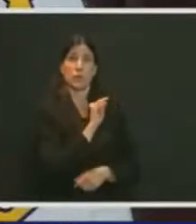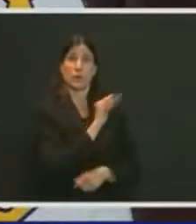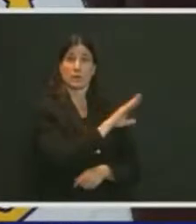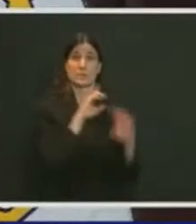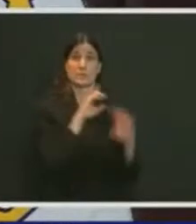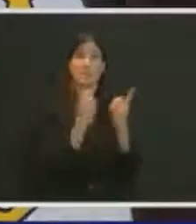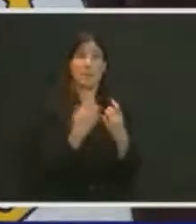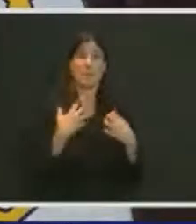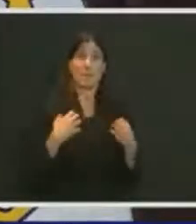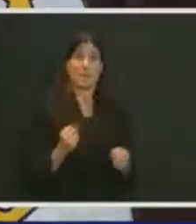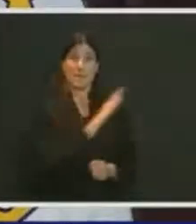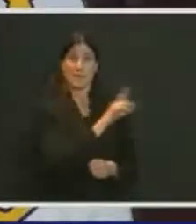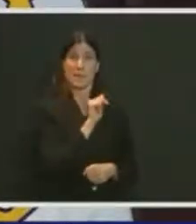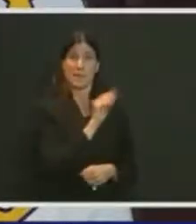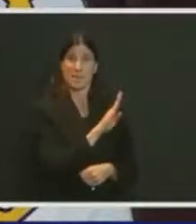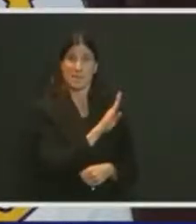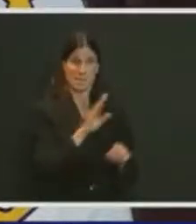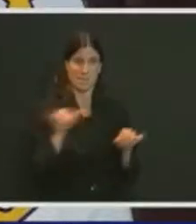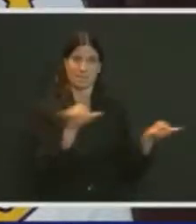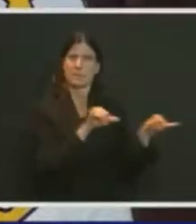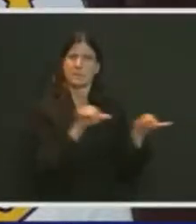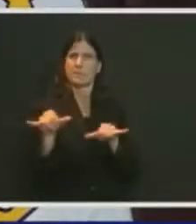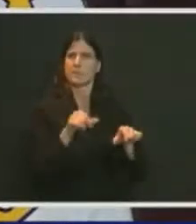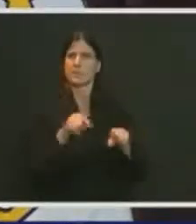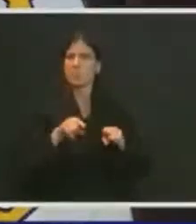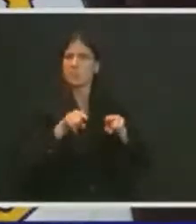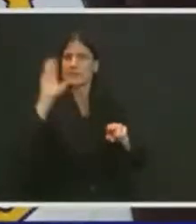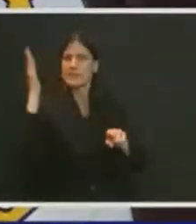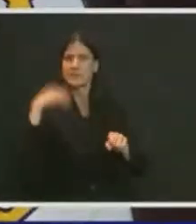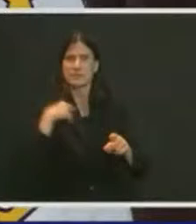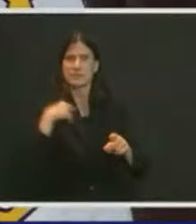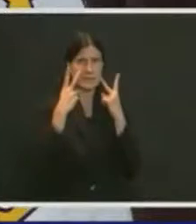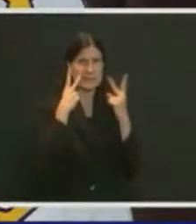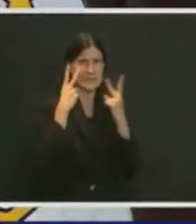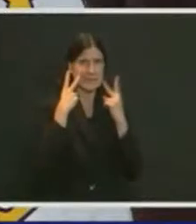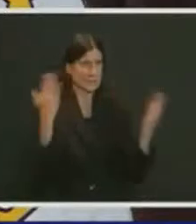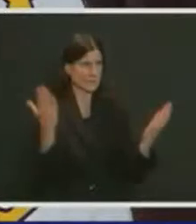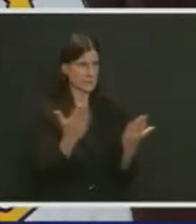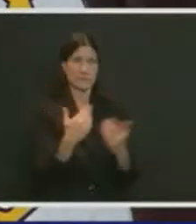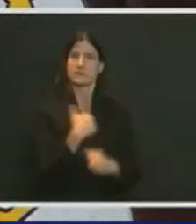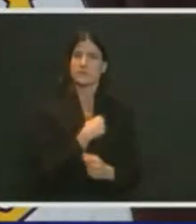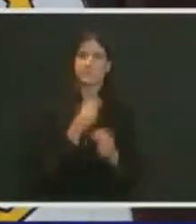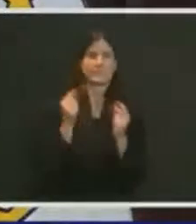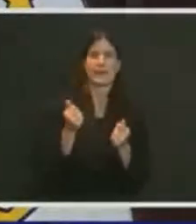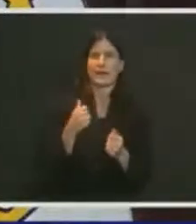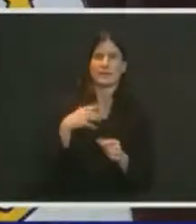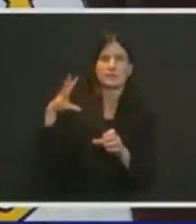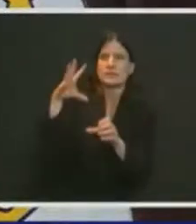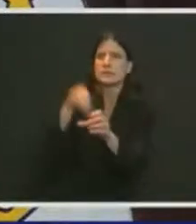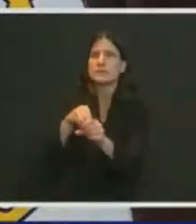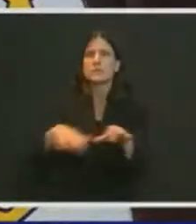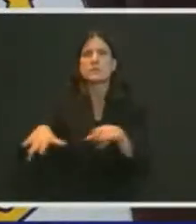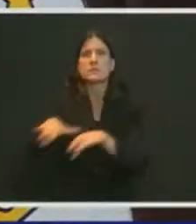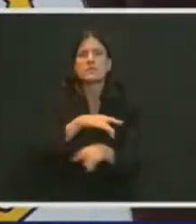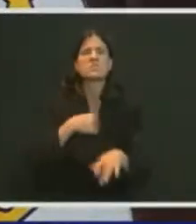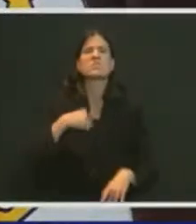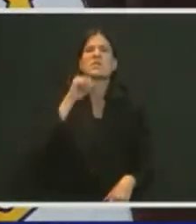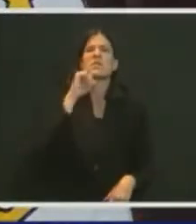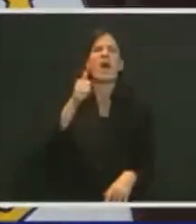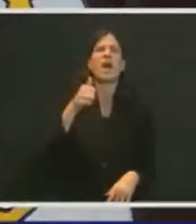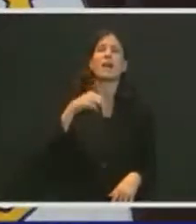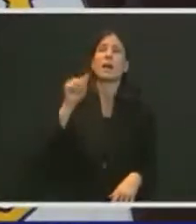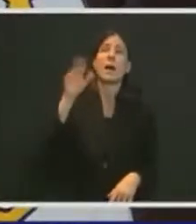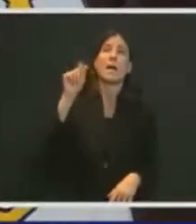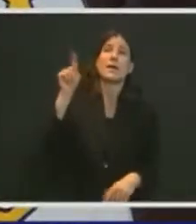we want to continue to benefit from that. We don't want to just abandon that immediately, but we want to figure out ways to